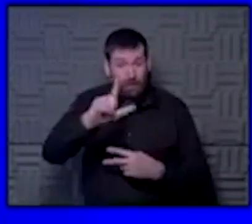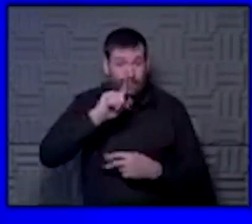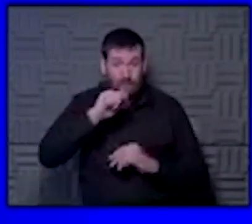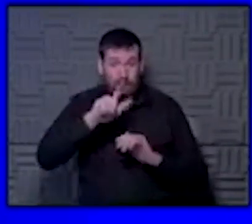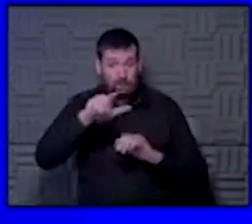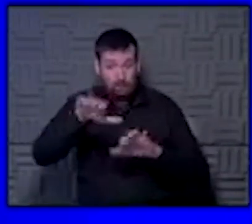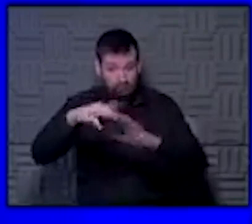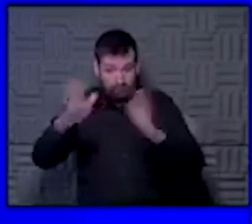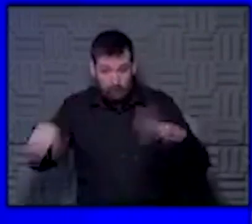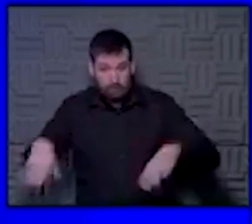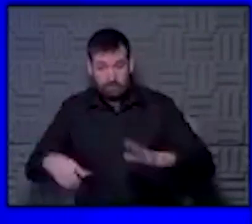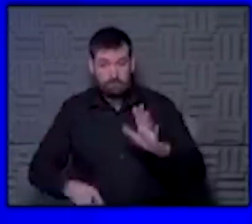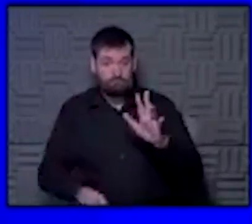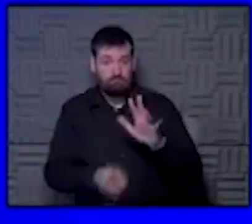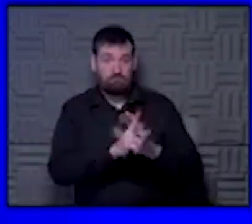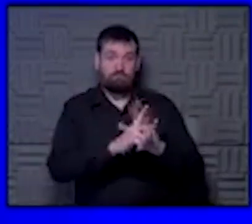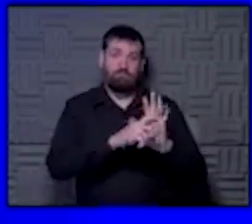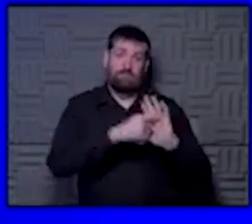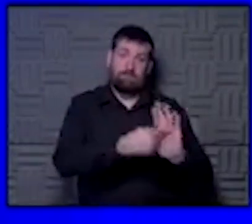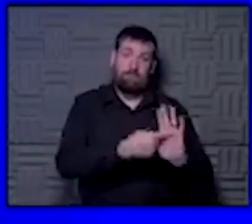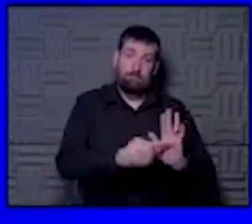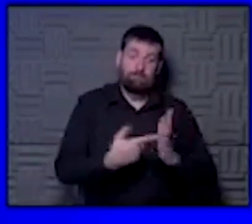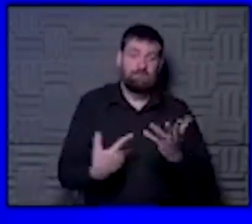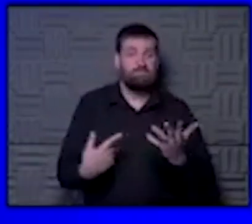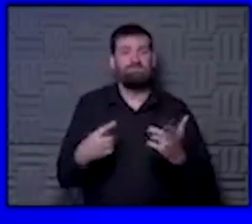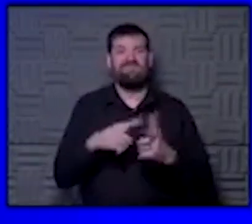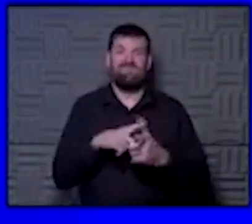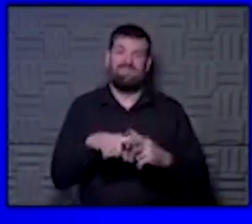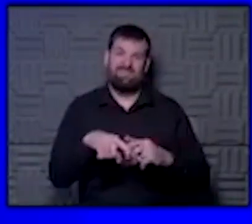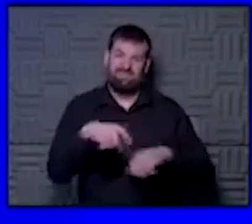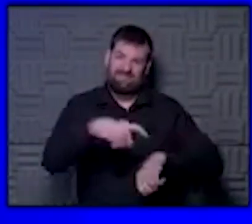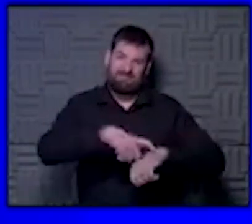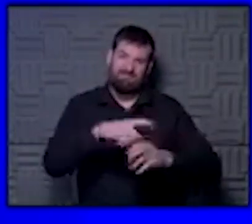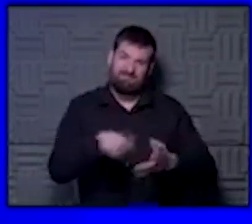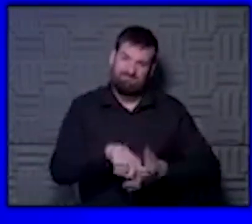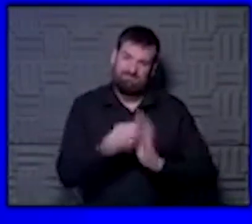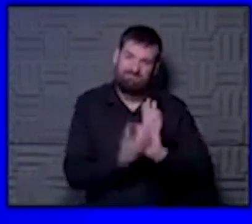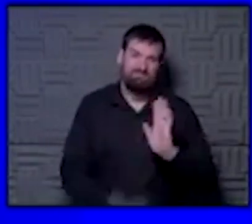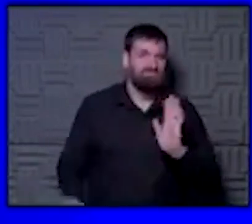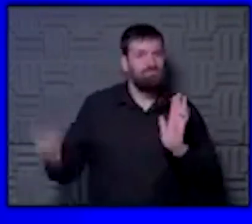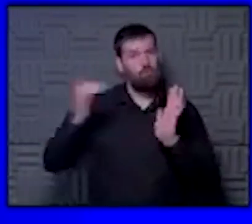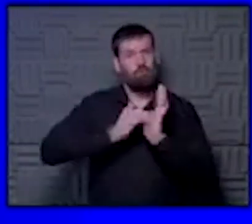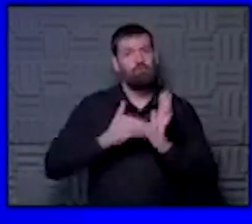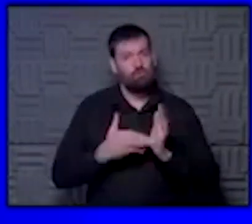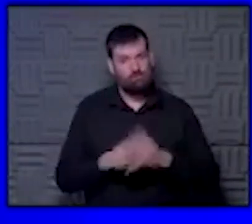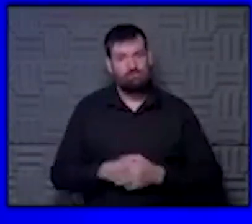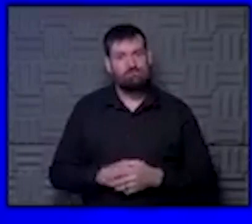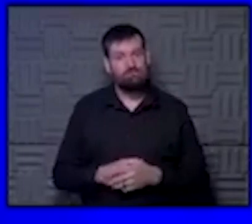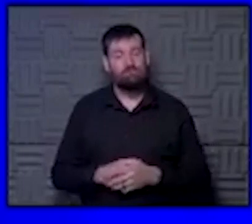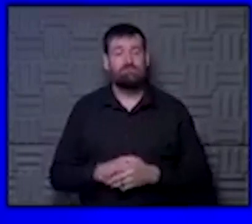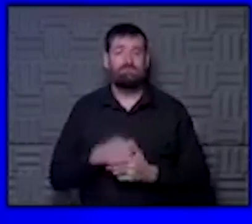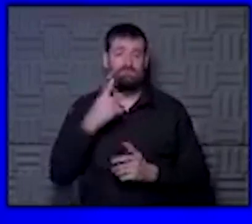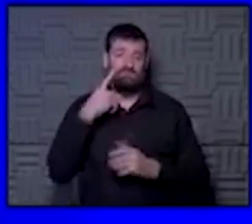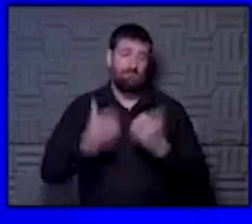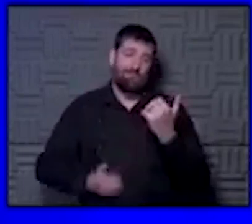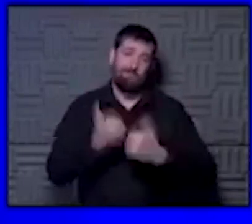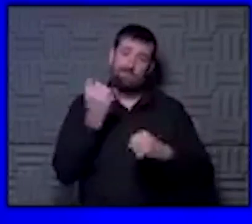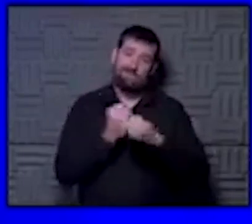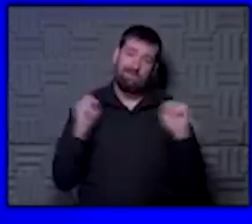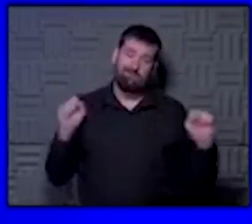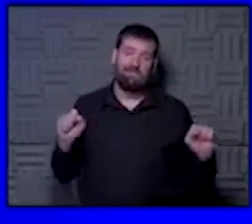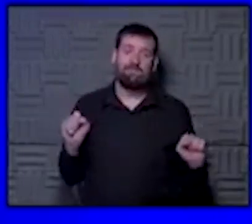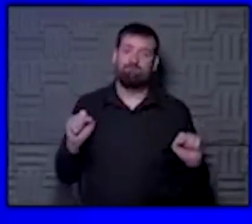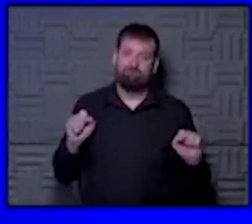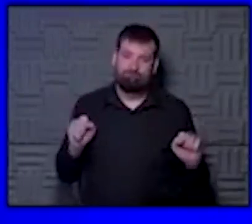symptoms, and then you have to restart your clock as far as isolation days and things of that nature. But I think to be safest, it